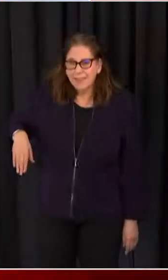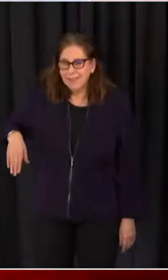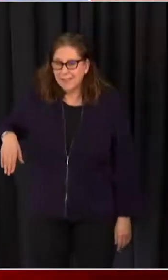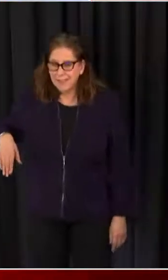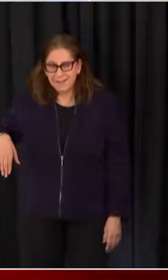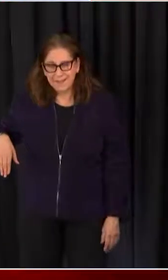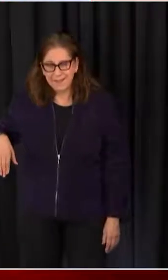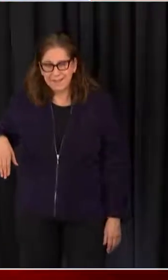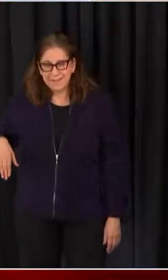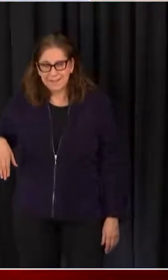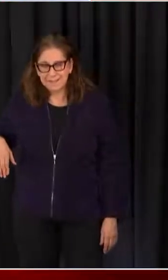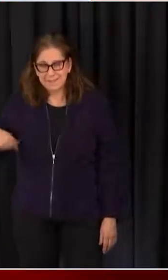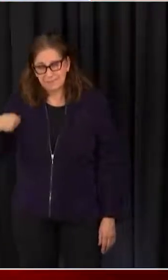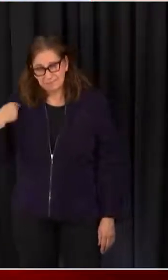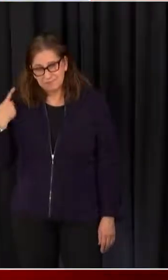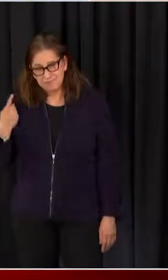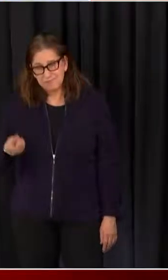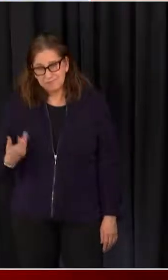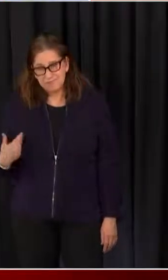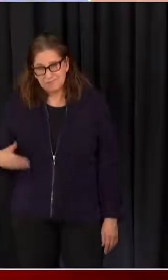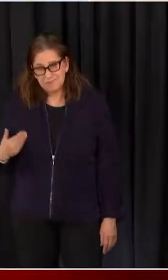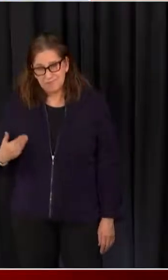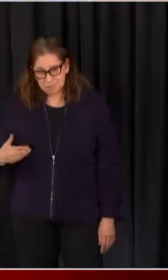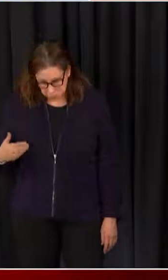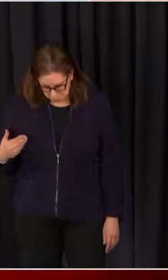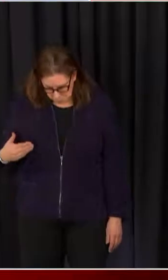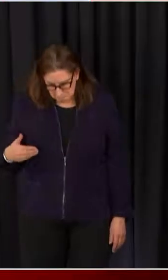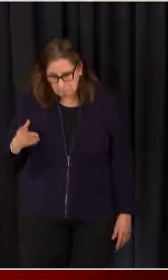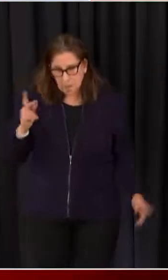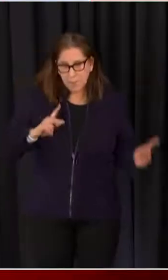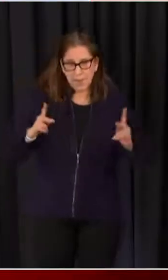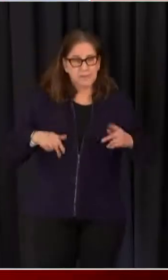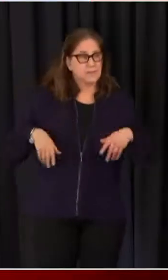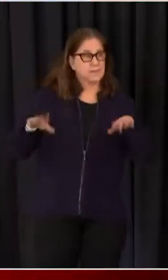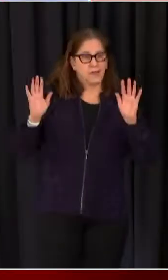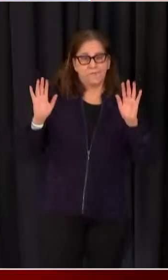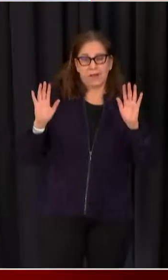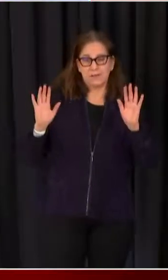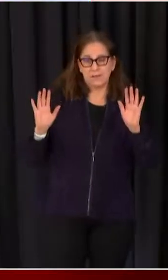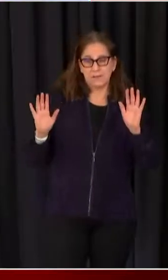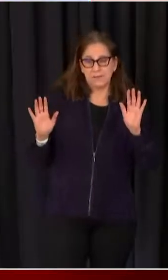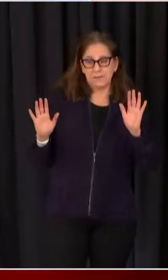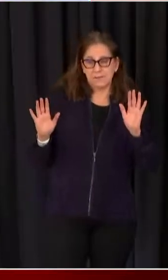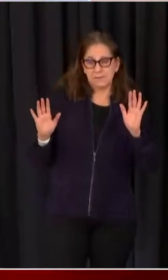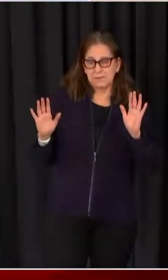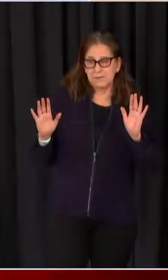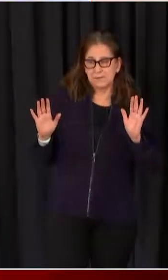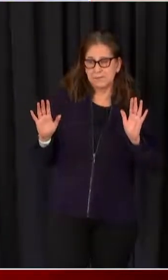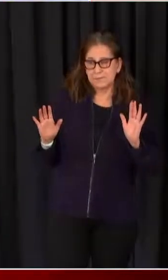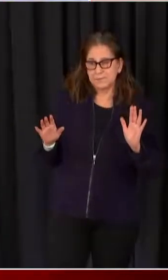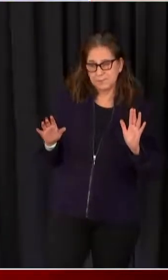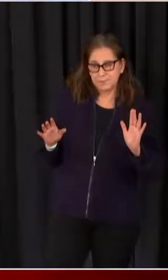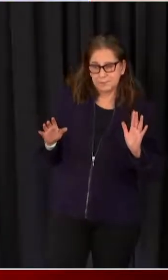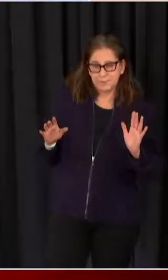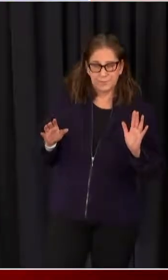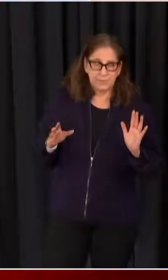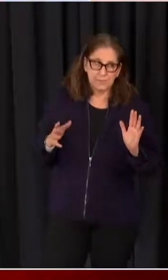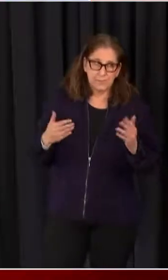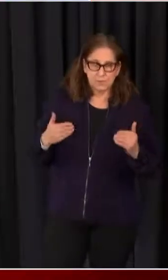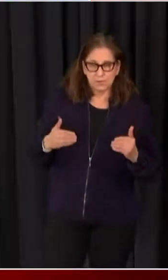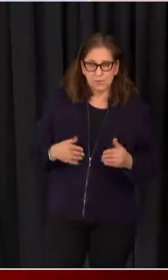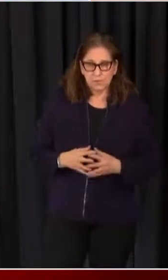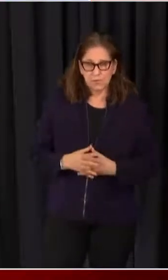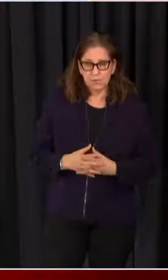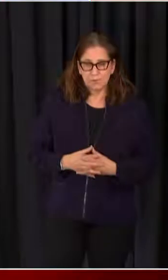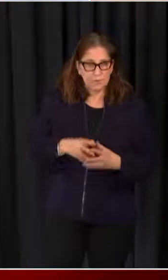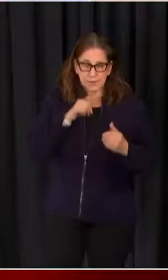As bad as it's been because of people's sacrifice, it wasn't as bad as it could have been. And it's not over